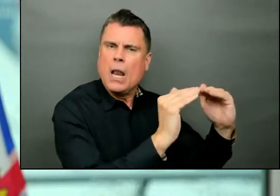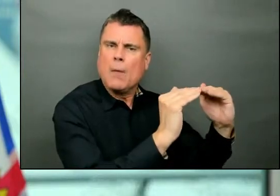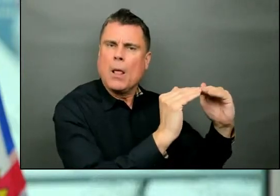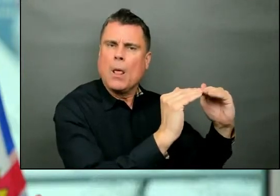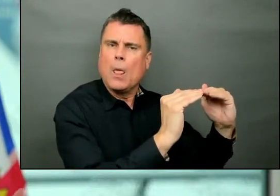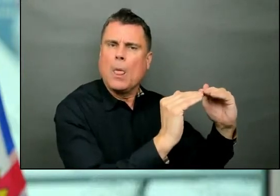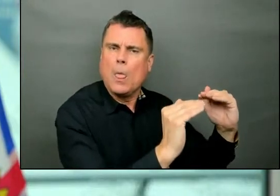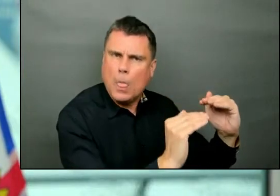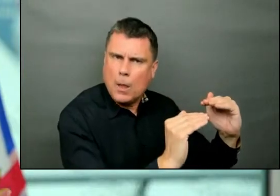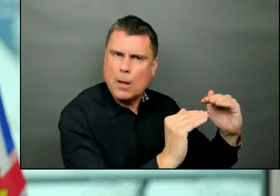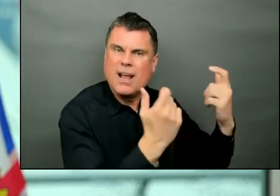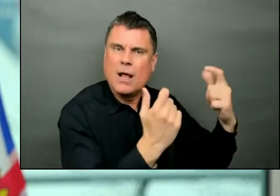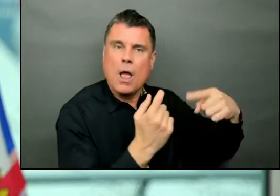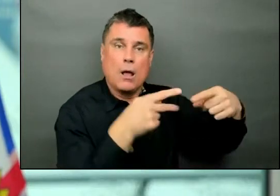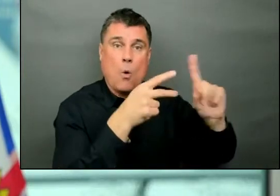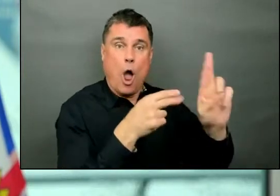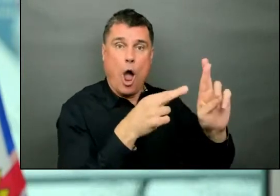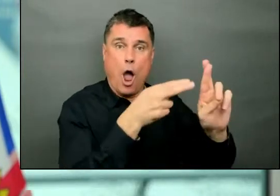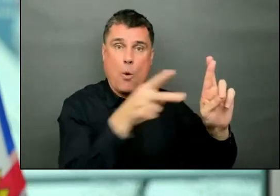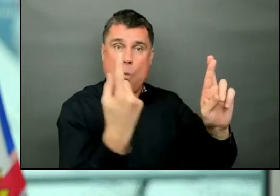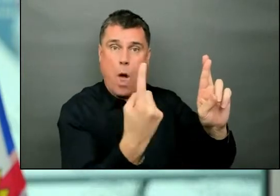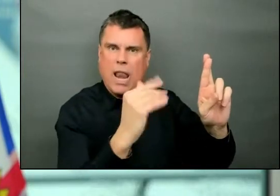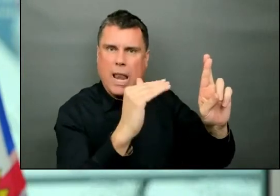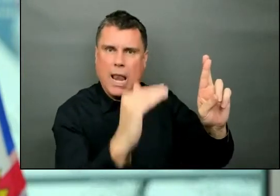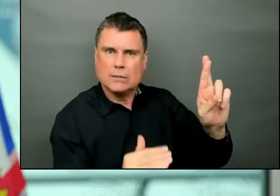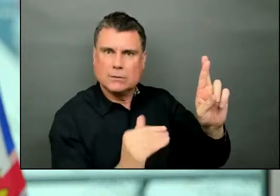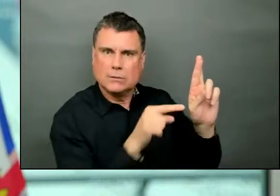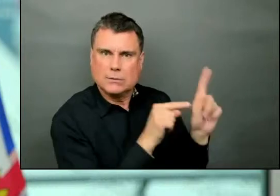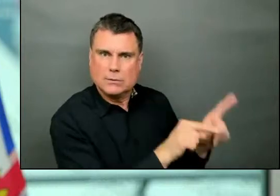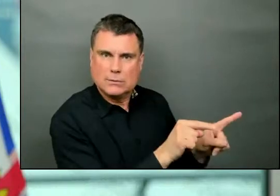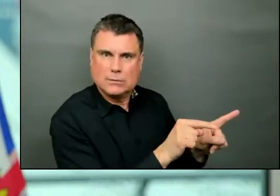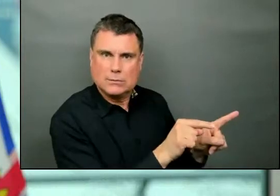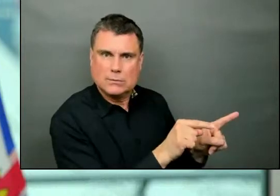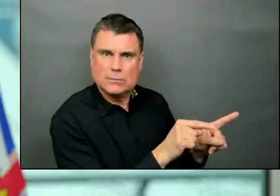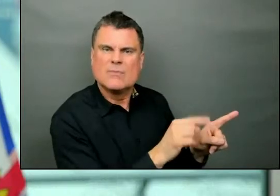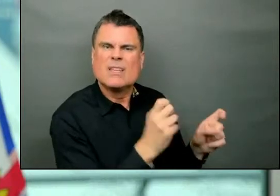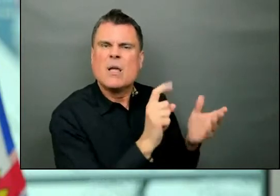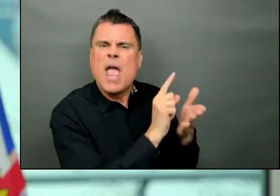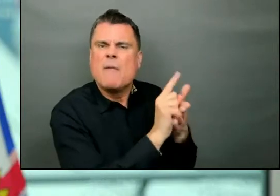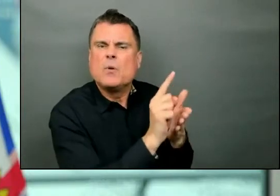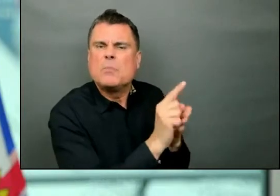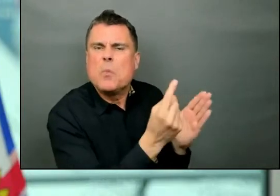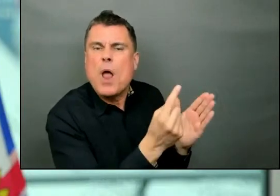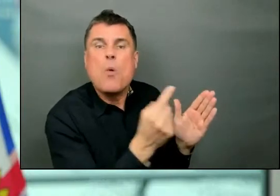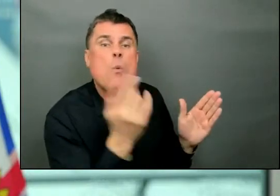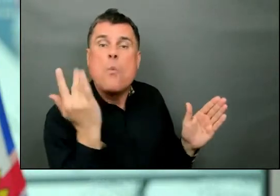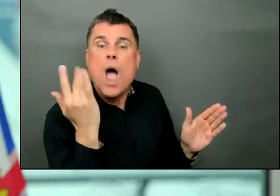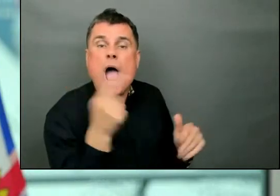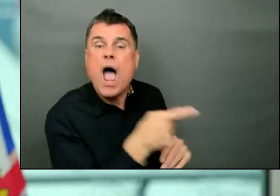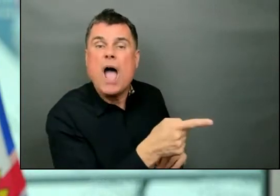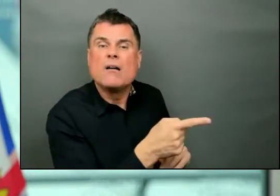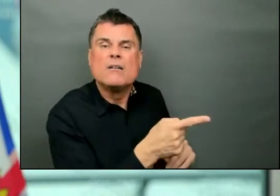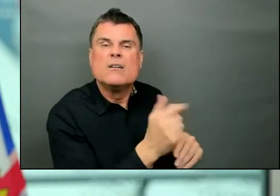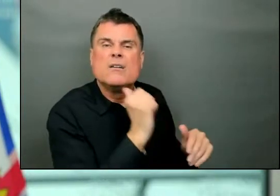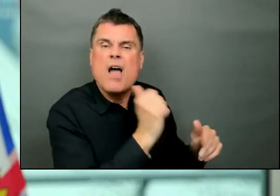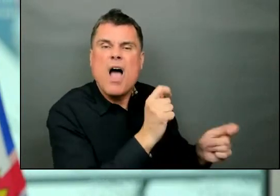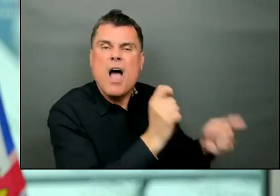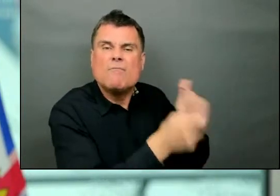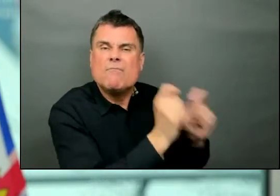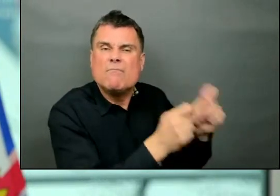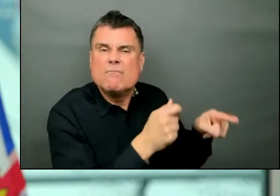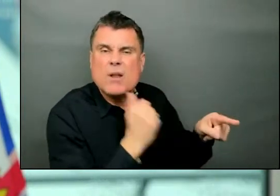I looked at it. We only look at it about once a week because it's not something that changes on a daily basis. But in the last couple of